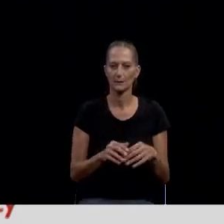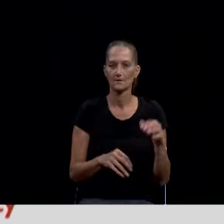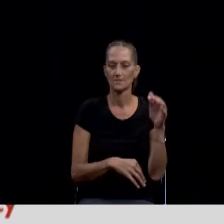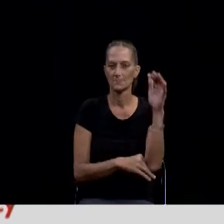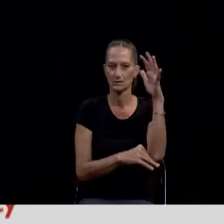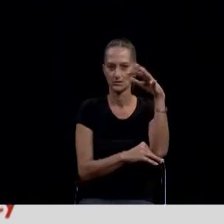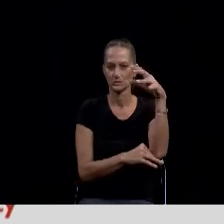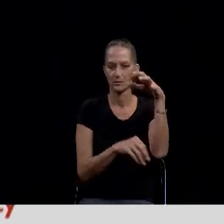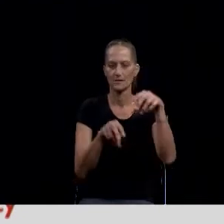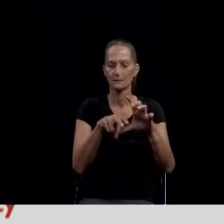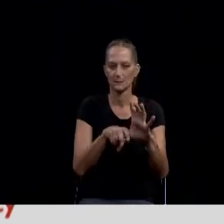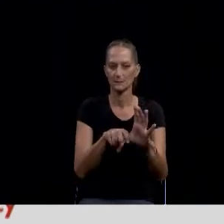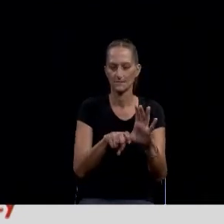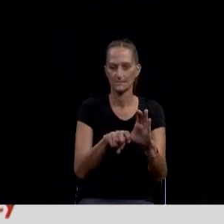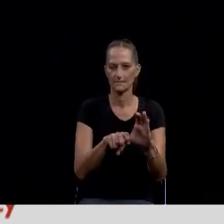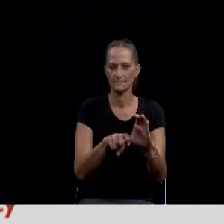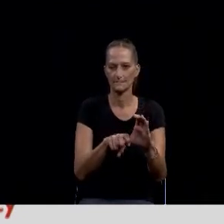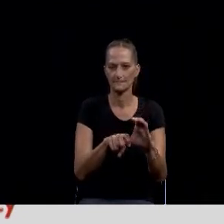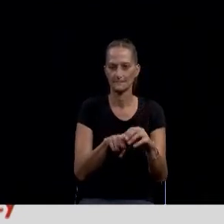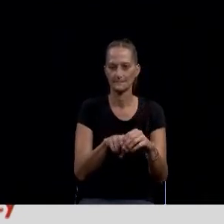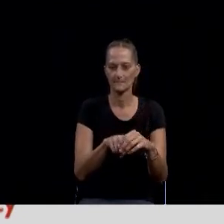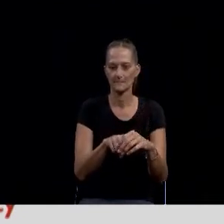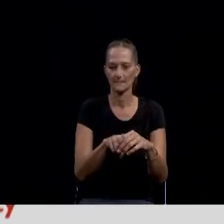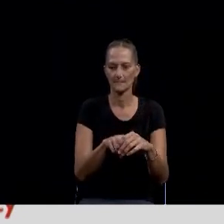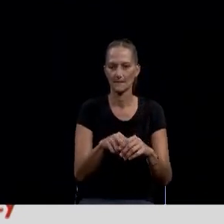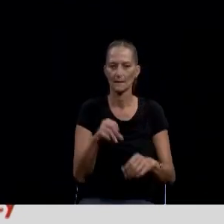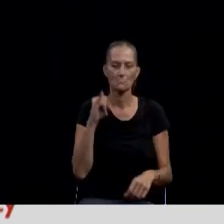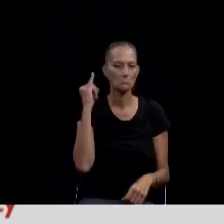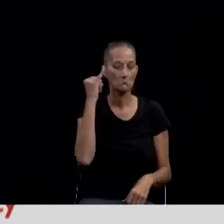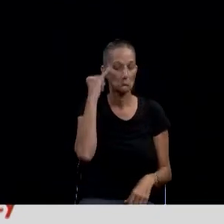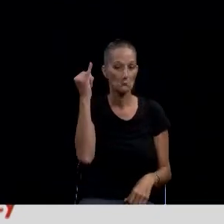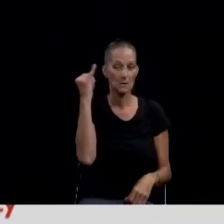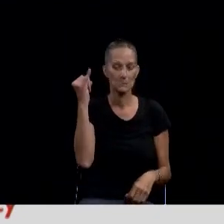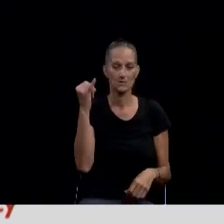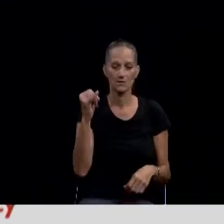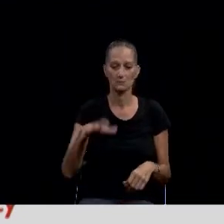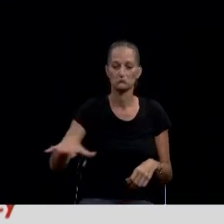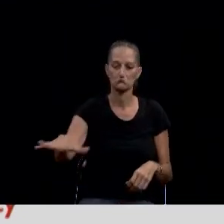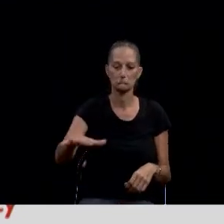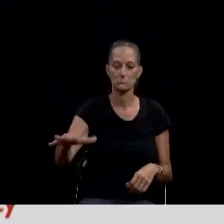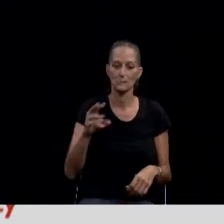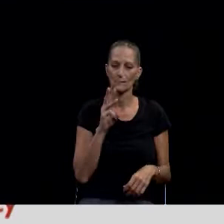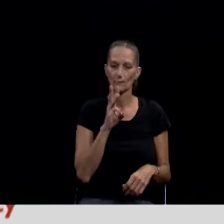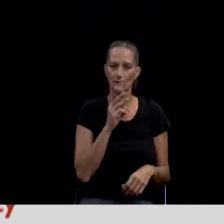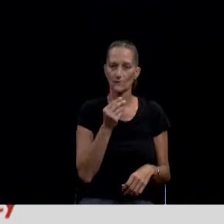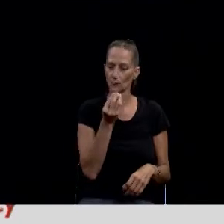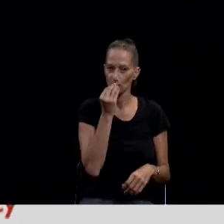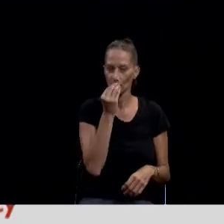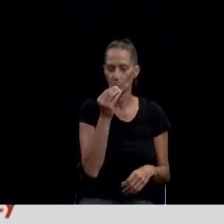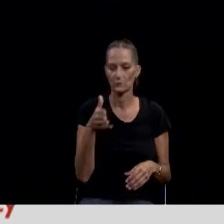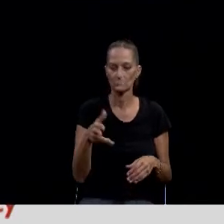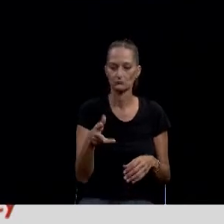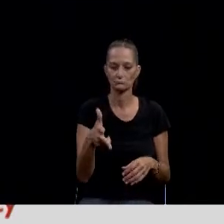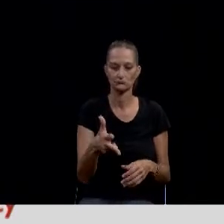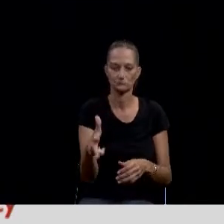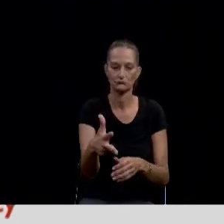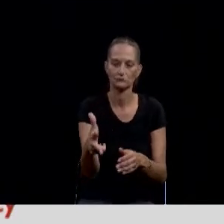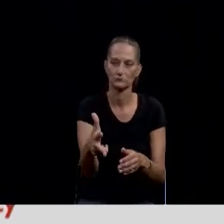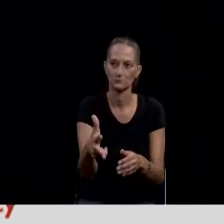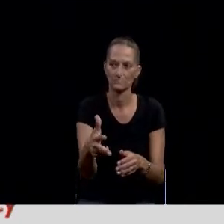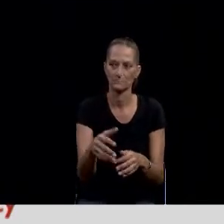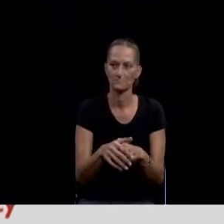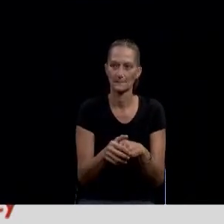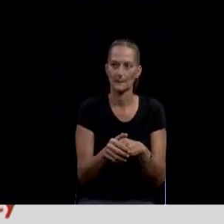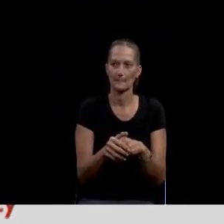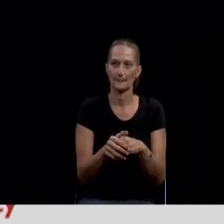food trucks. This area is opposite longtime Elm business Empire Seed, as well as 2 buildings belonging to City Center